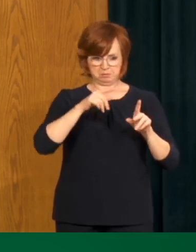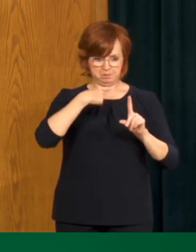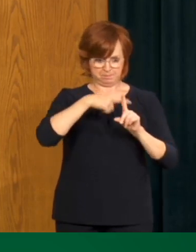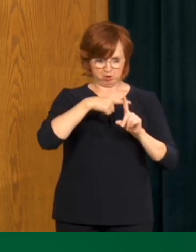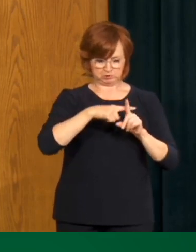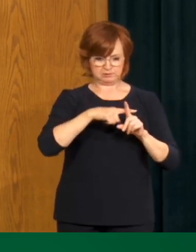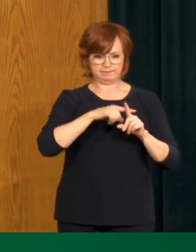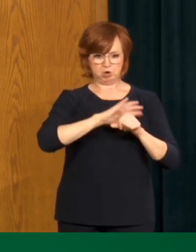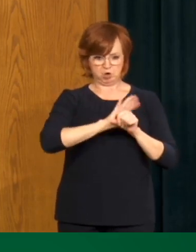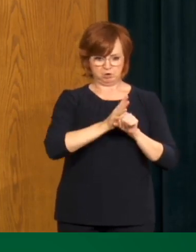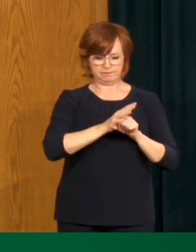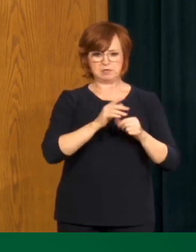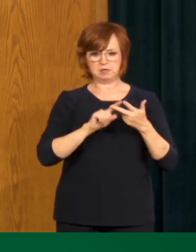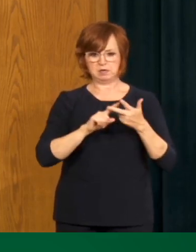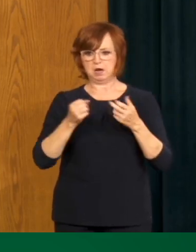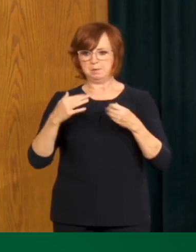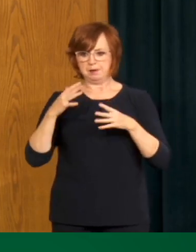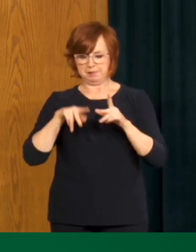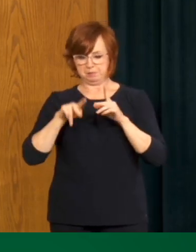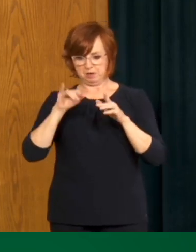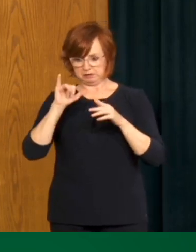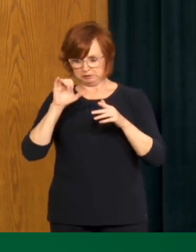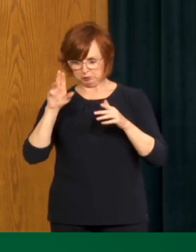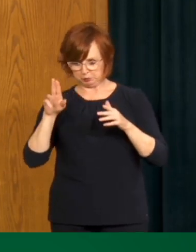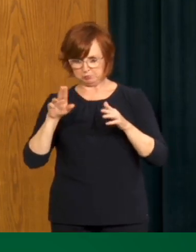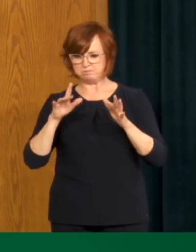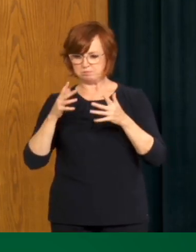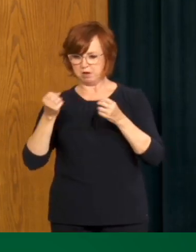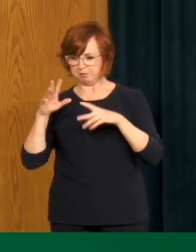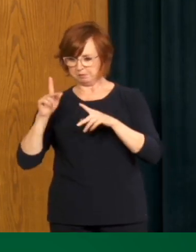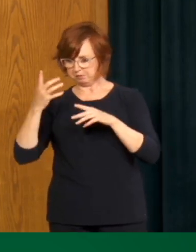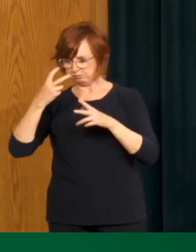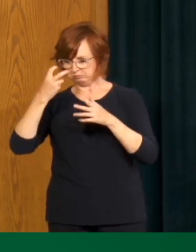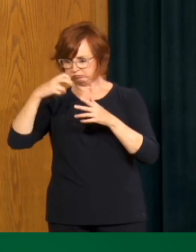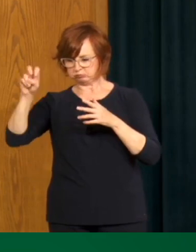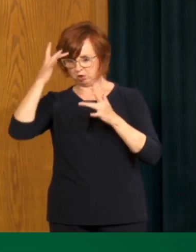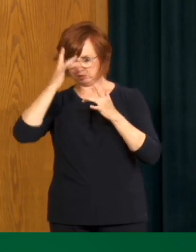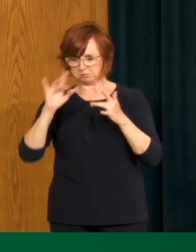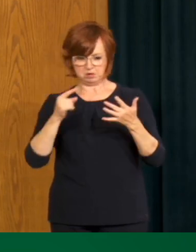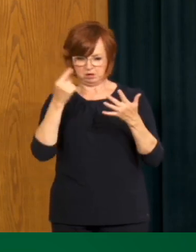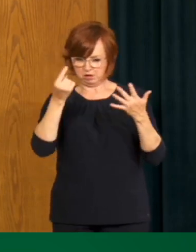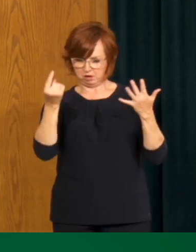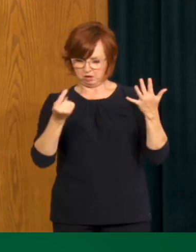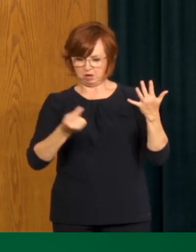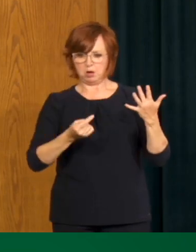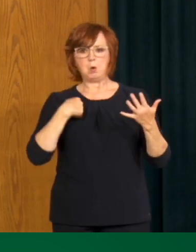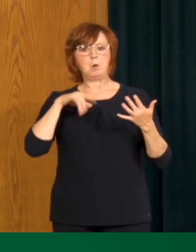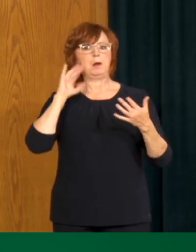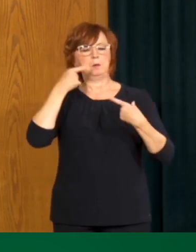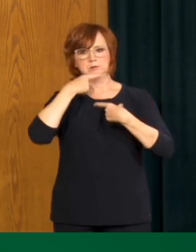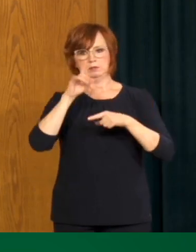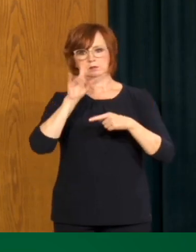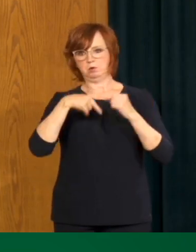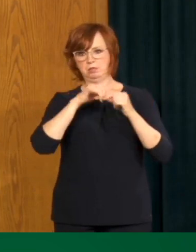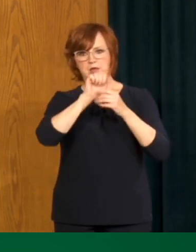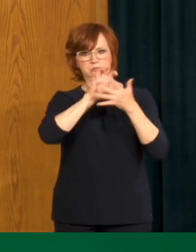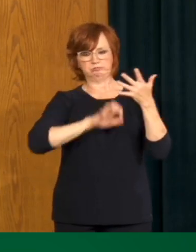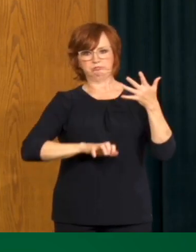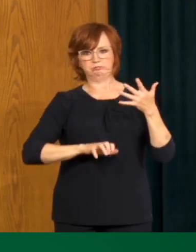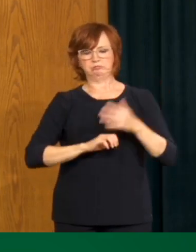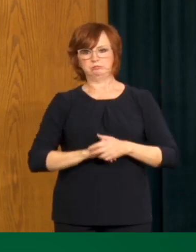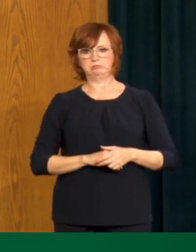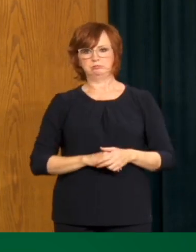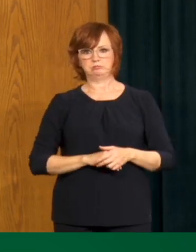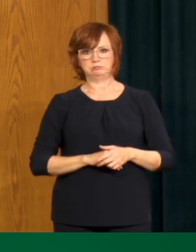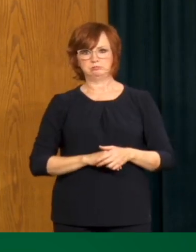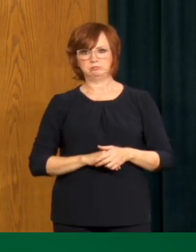hospitalizations, ICU admissions, and continue to communicate that in as much granular detail as it makes sense. And at this